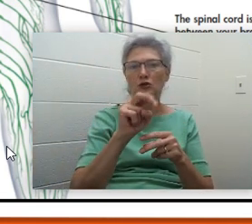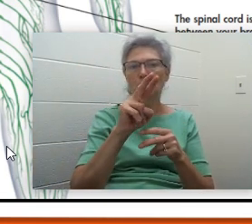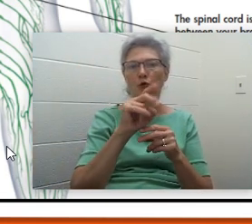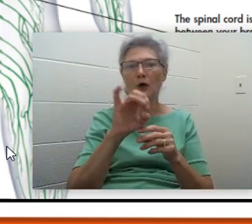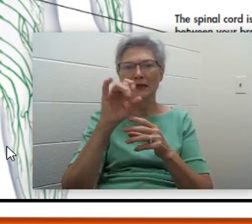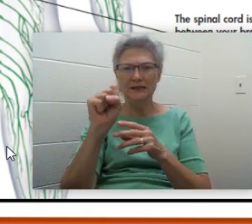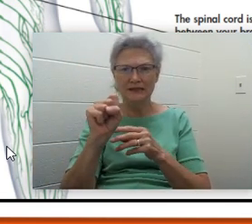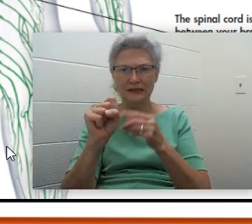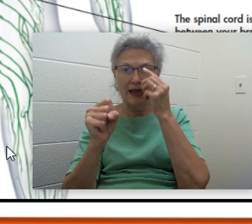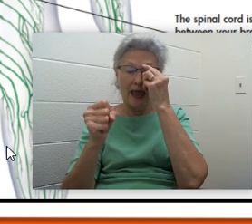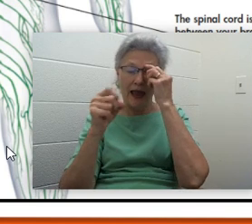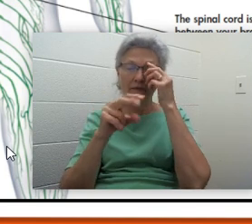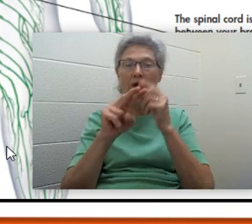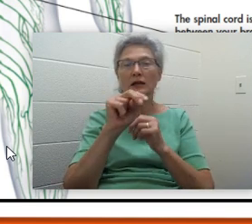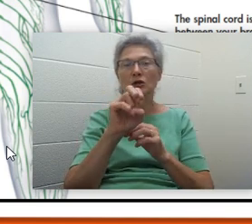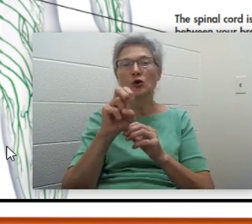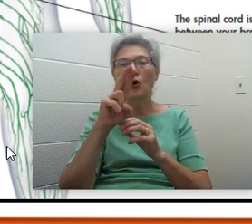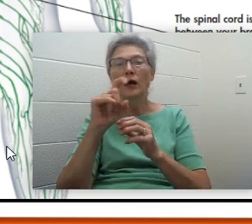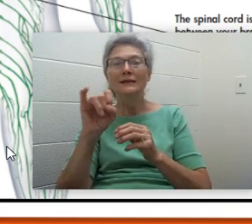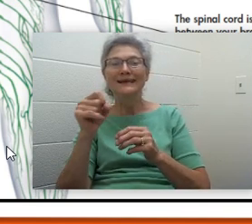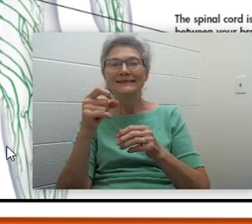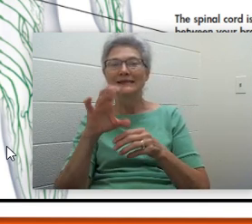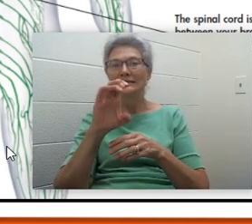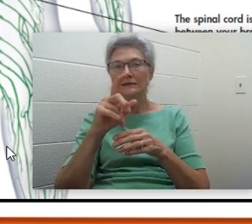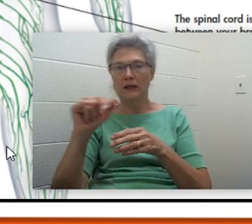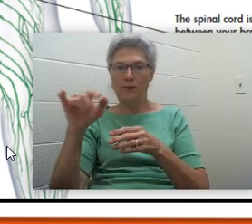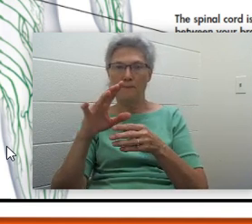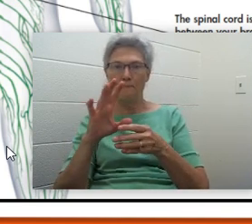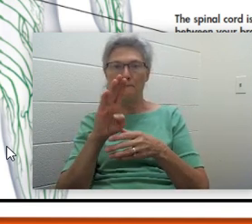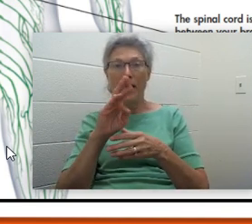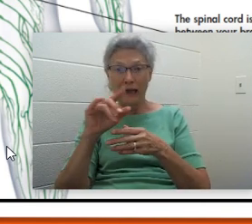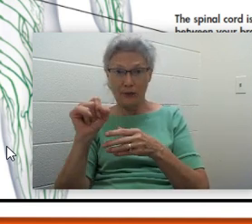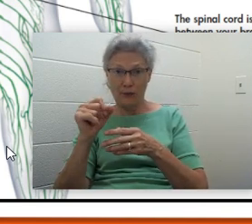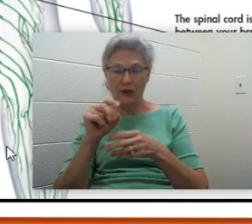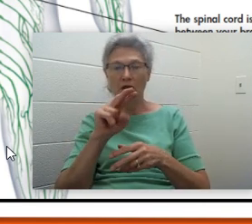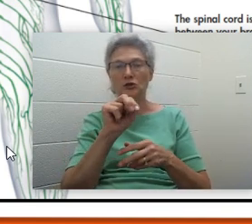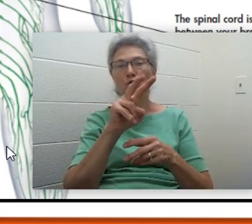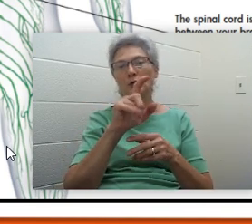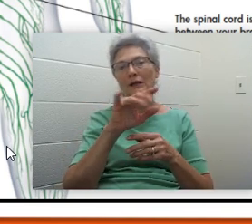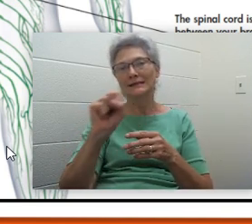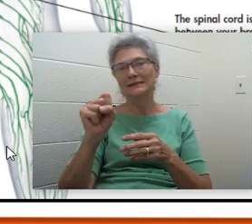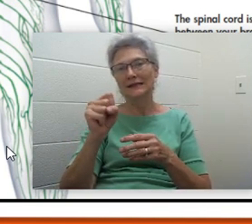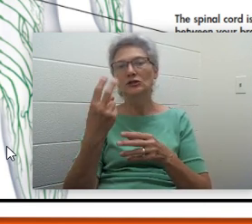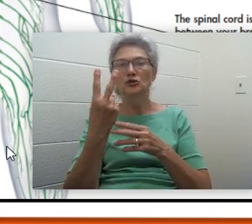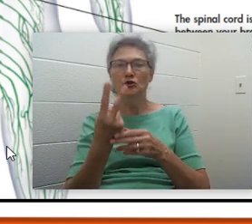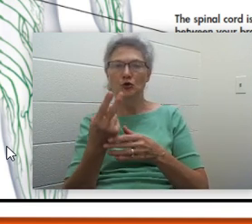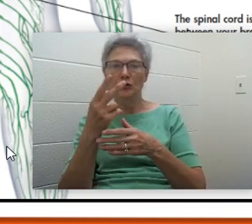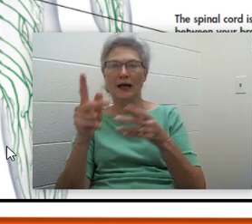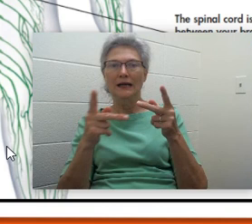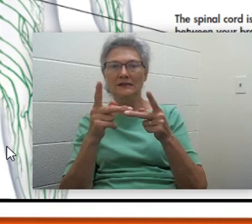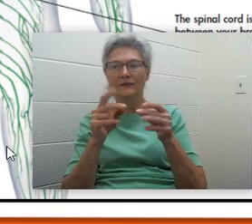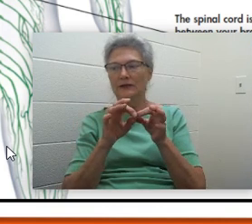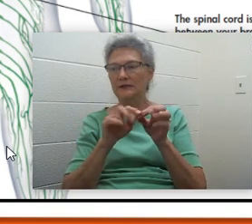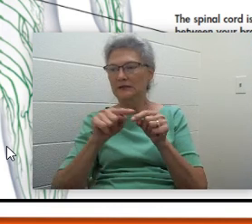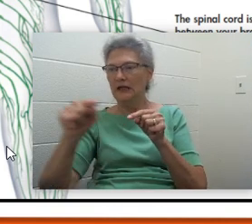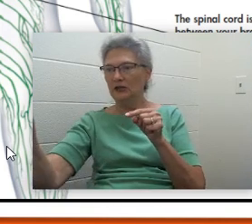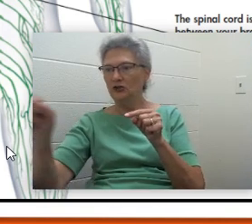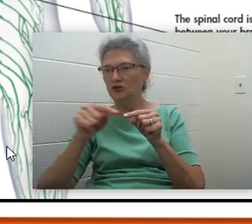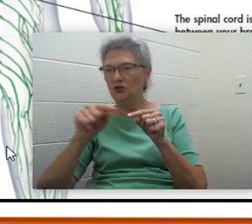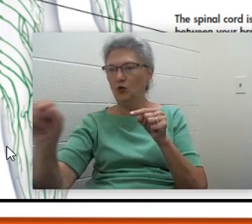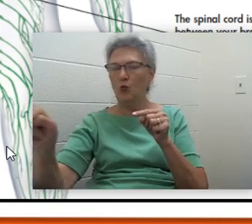Every neuron has a cell body with a nucleus. The cell body has 2 types of extensions. One type